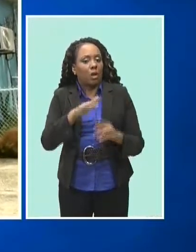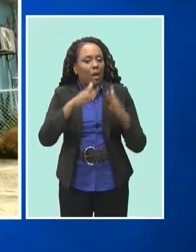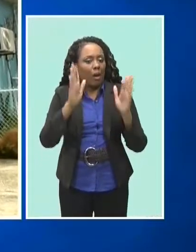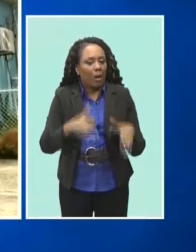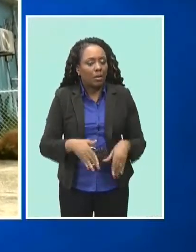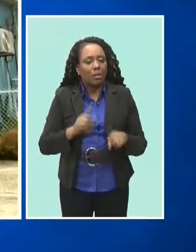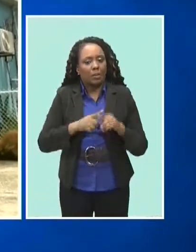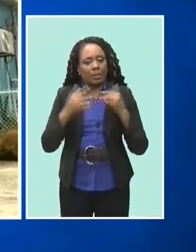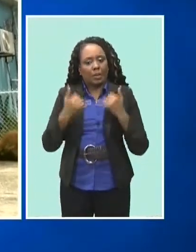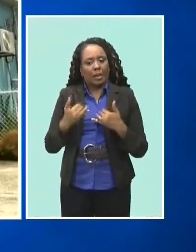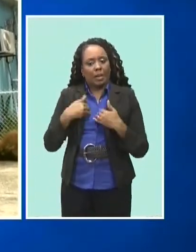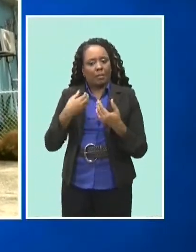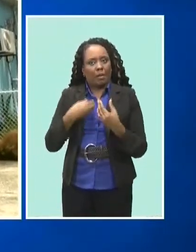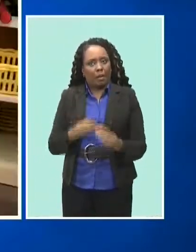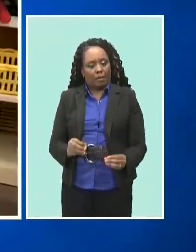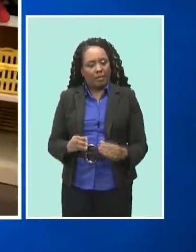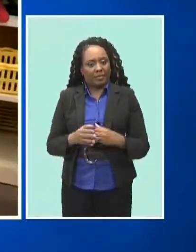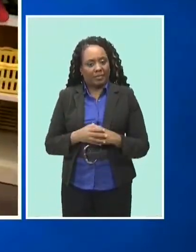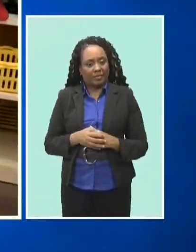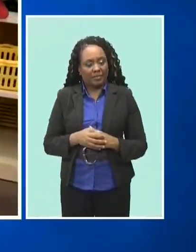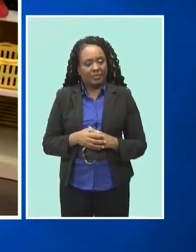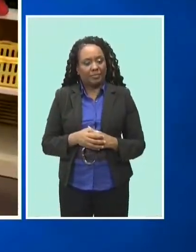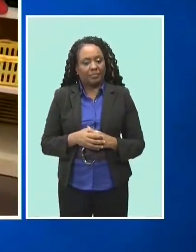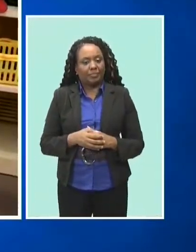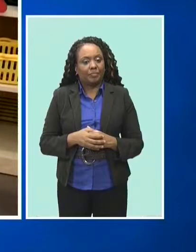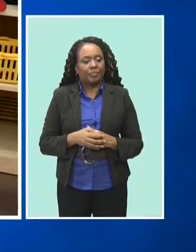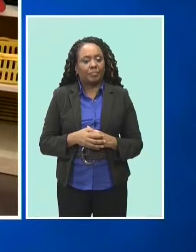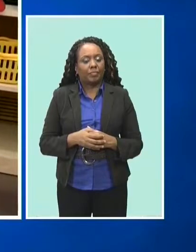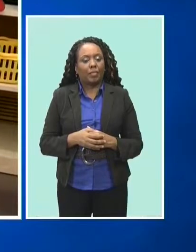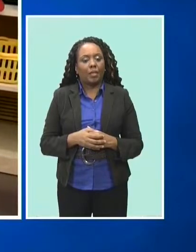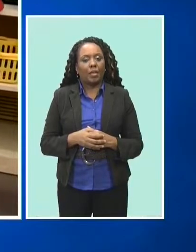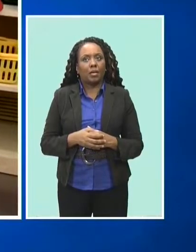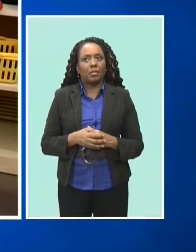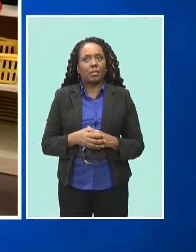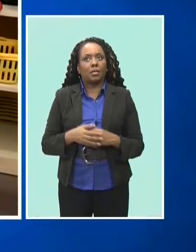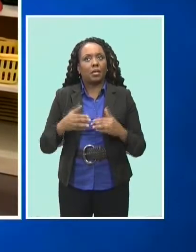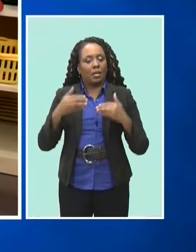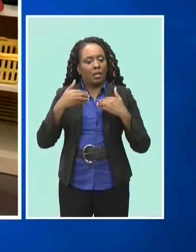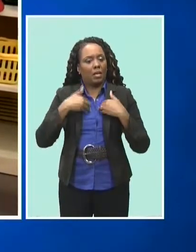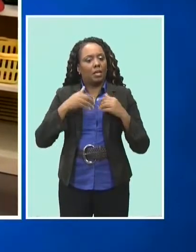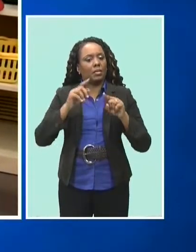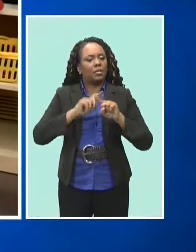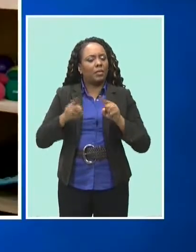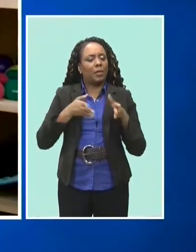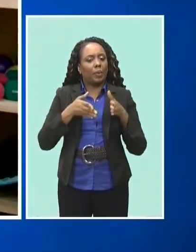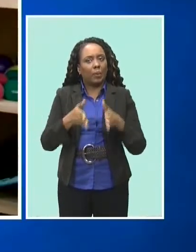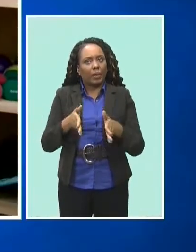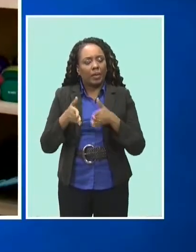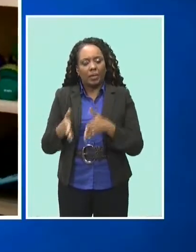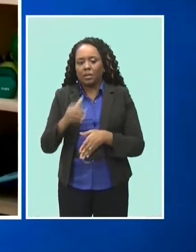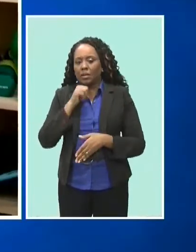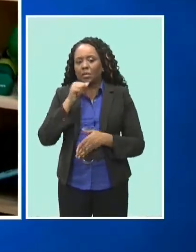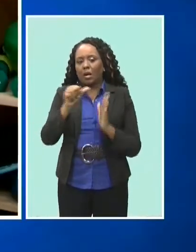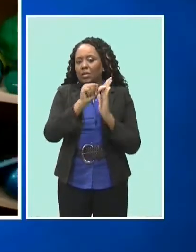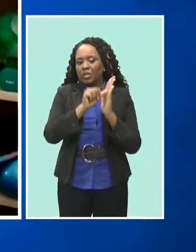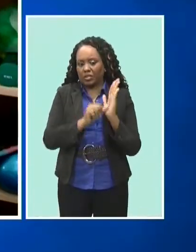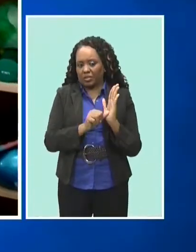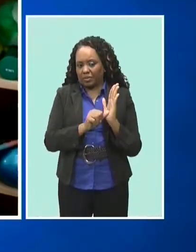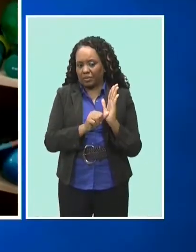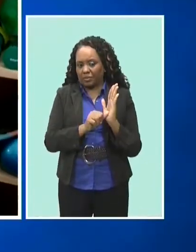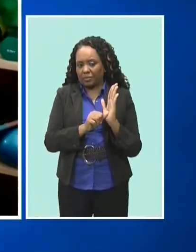in Christchurch. The physiotherapist practices the Schroff method, which is a non-surgical option